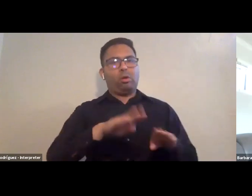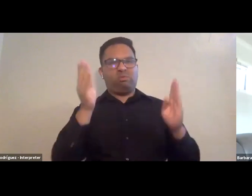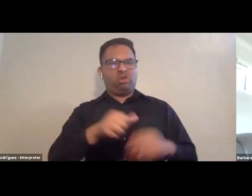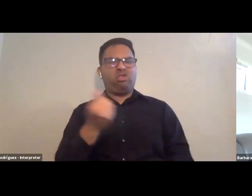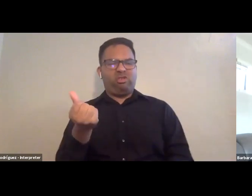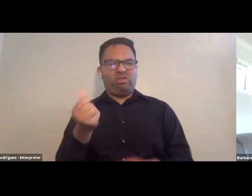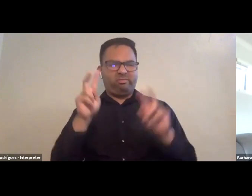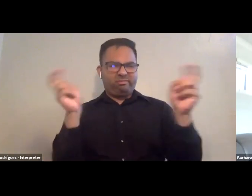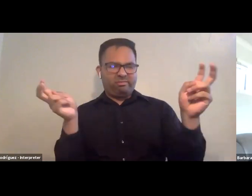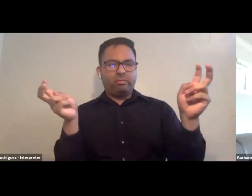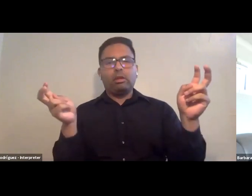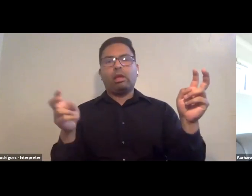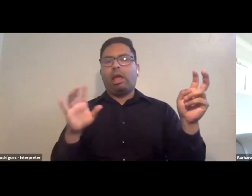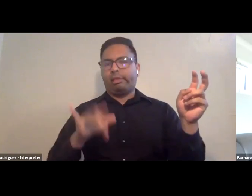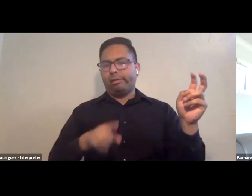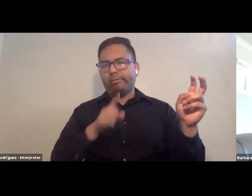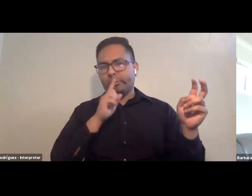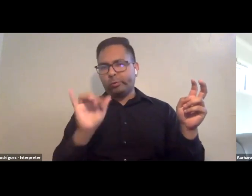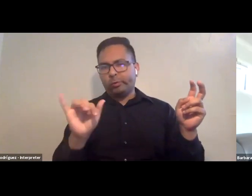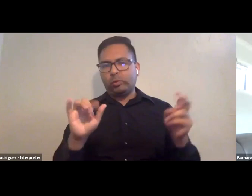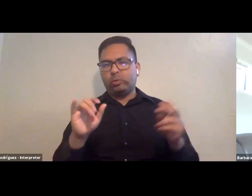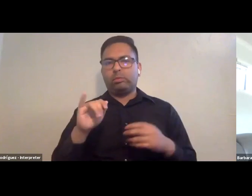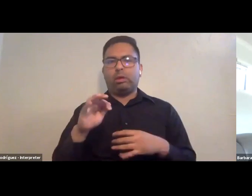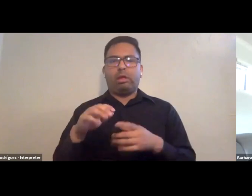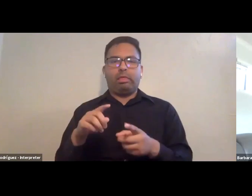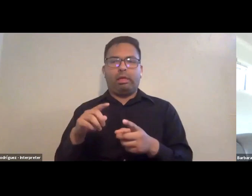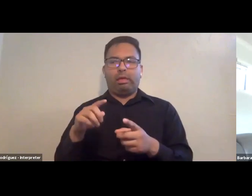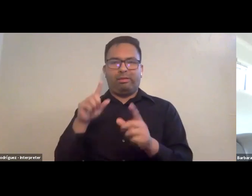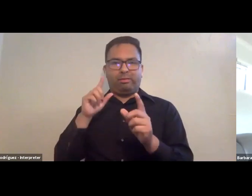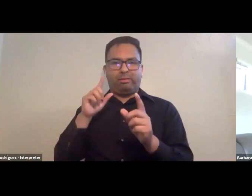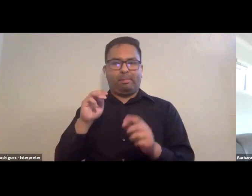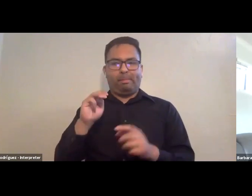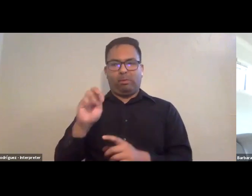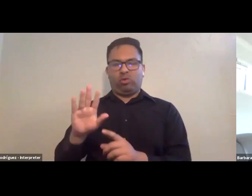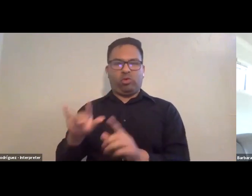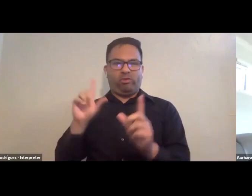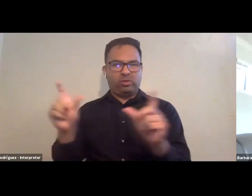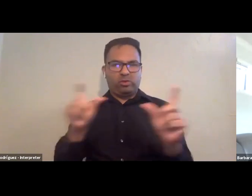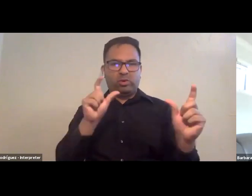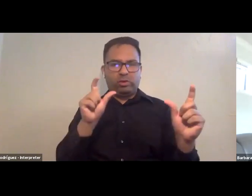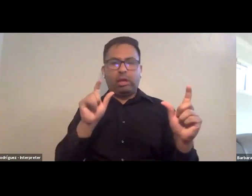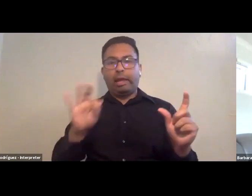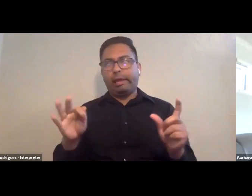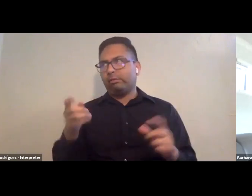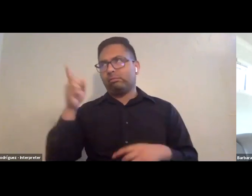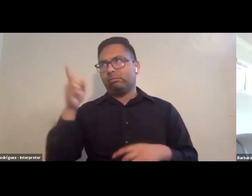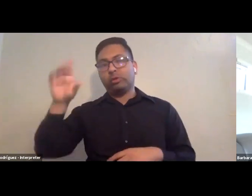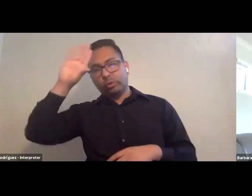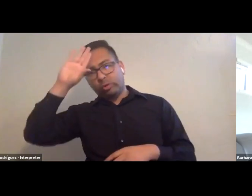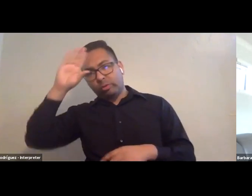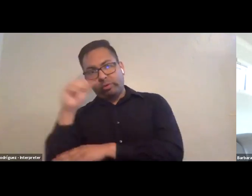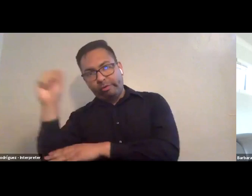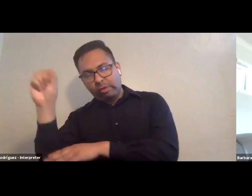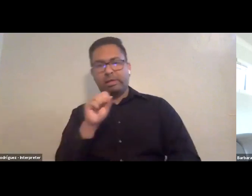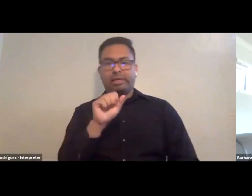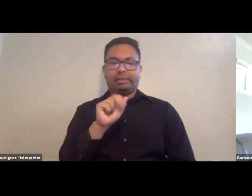So too, this can be said of the depth embodied in Margaret's photography, whether it be of the Cuban Revolution, Sandinista